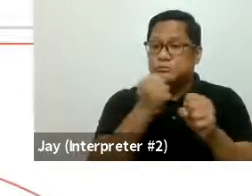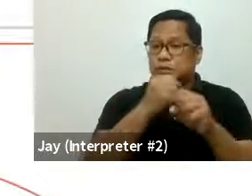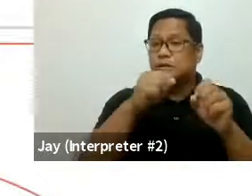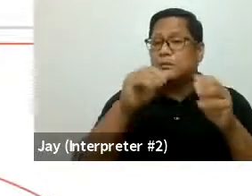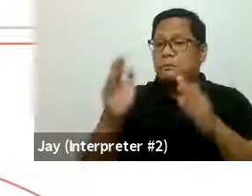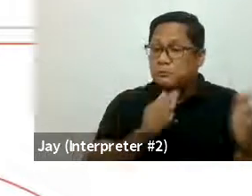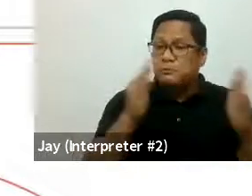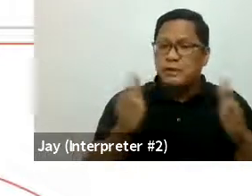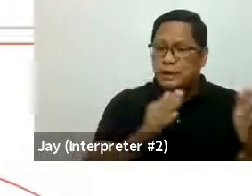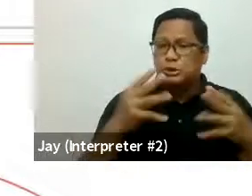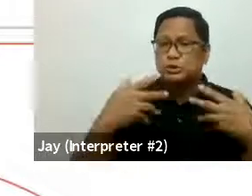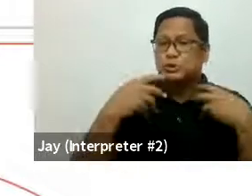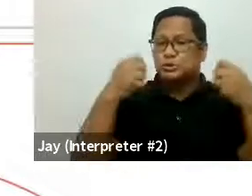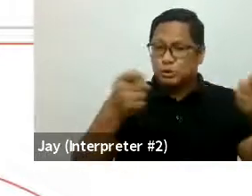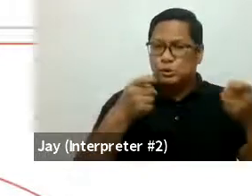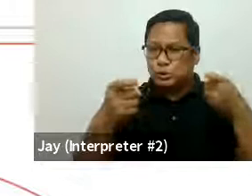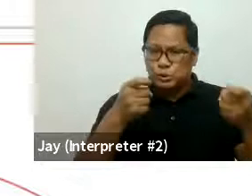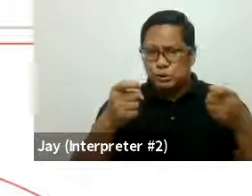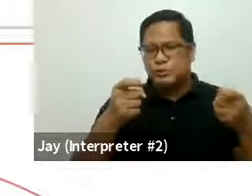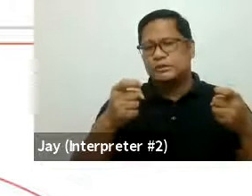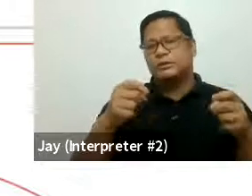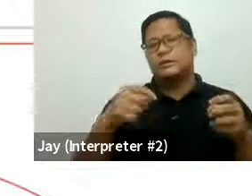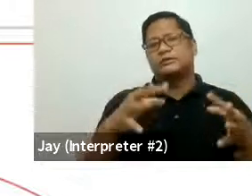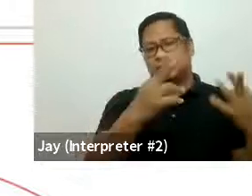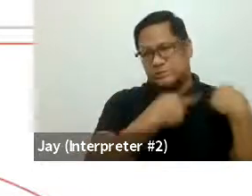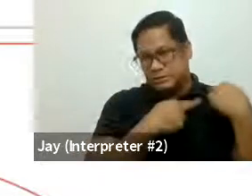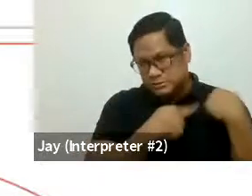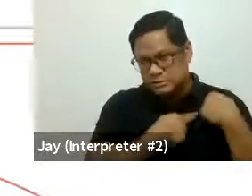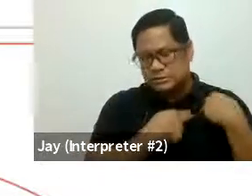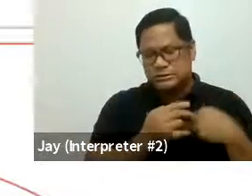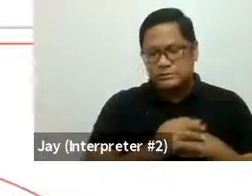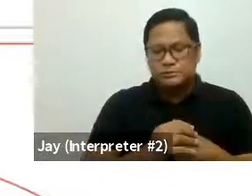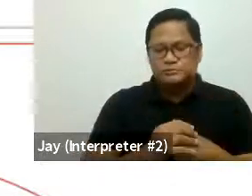with strong governance and accountability. So that's why